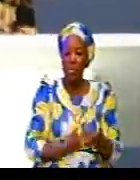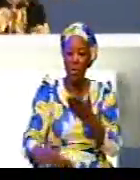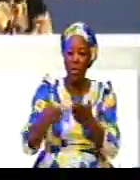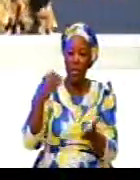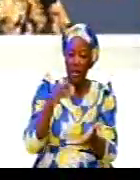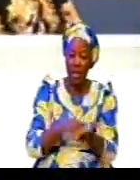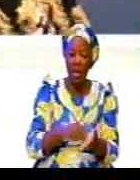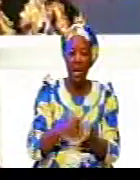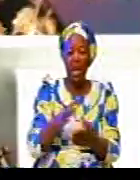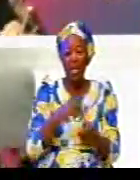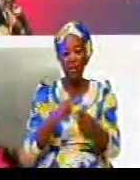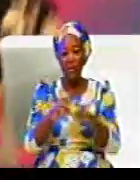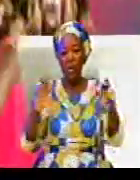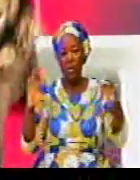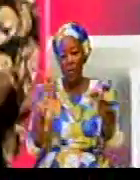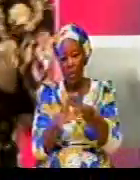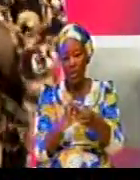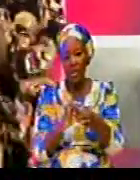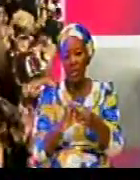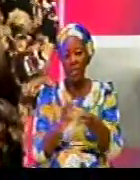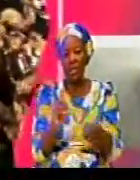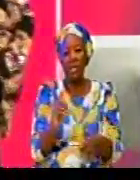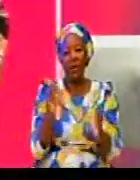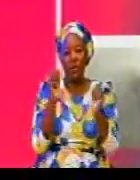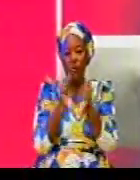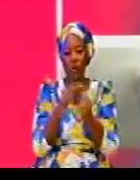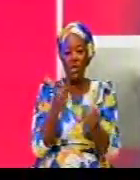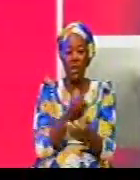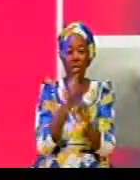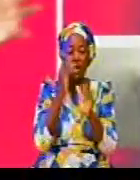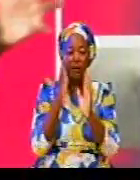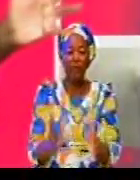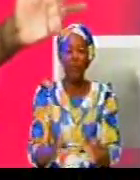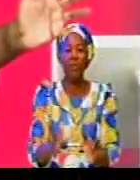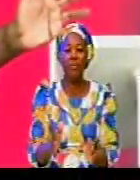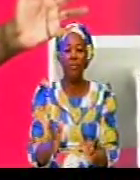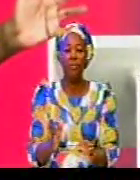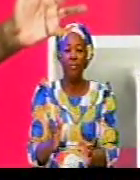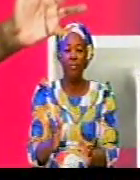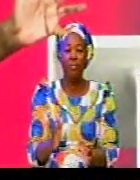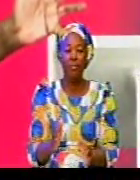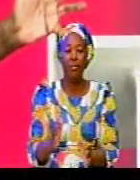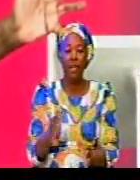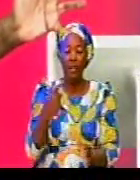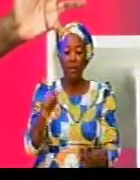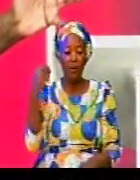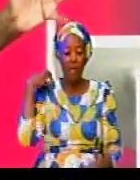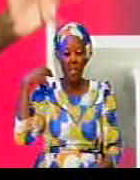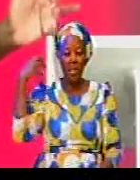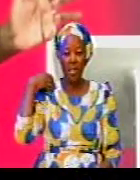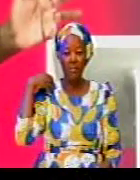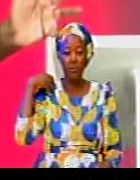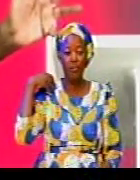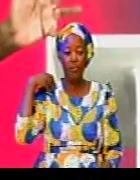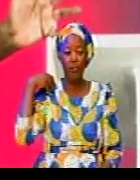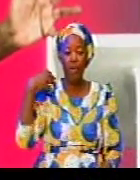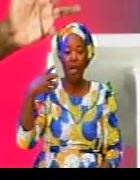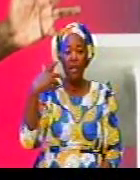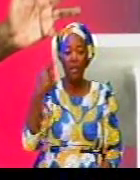as you believe, and you are born again, and you are connected with the